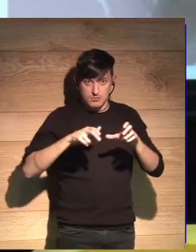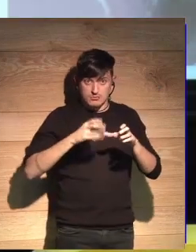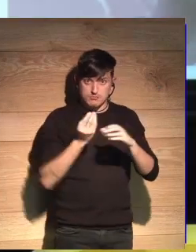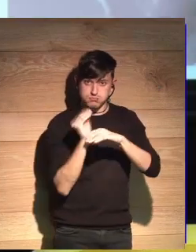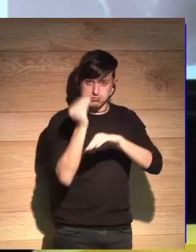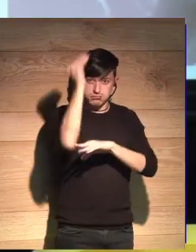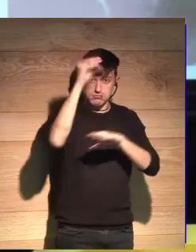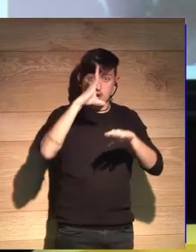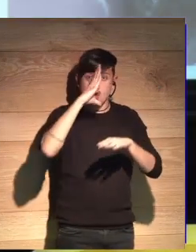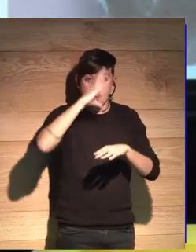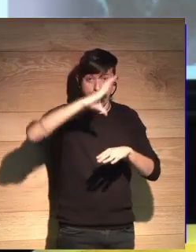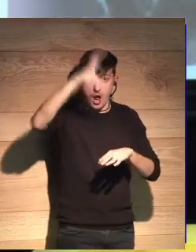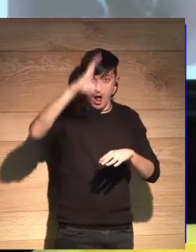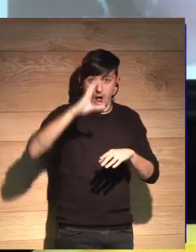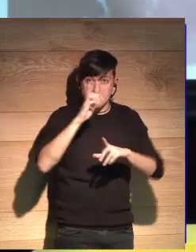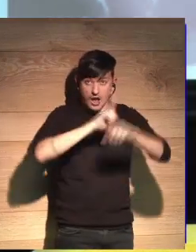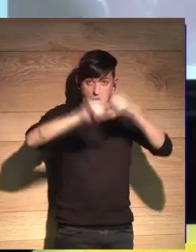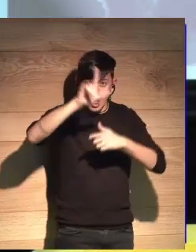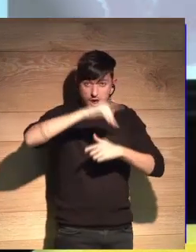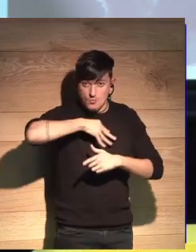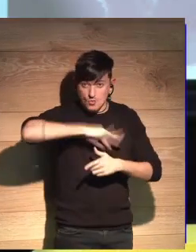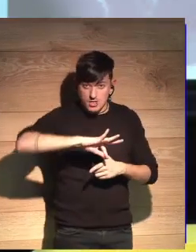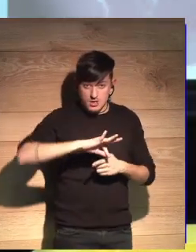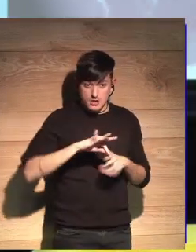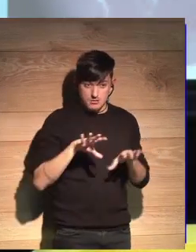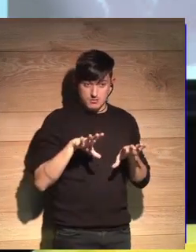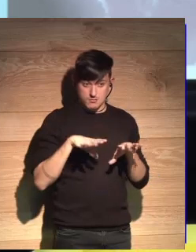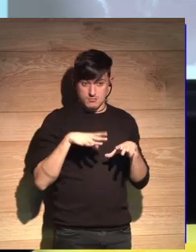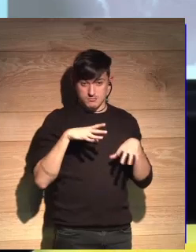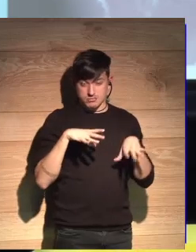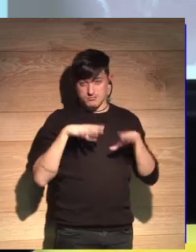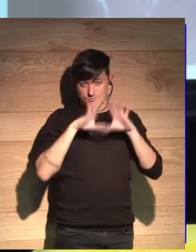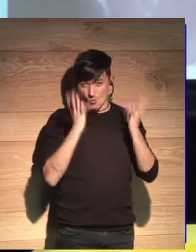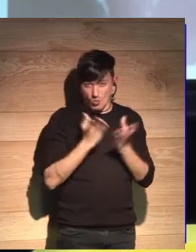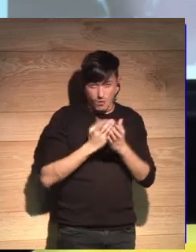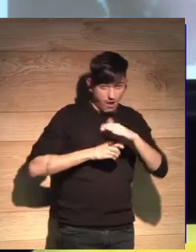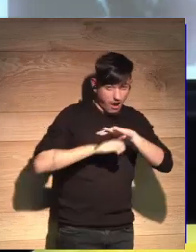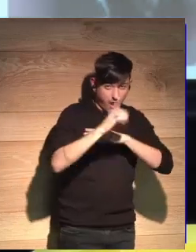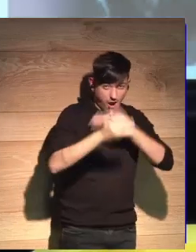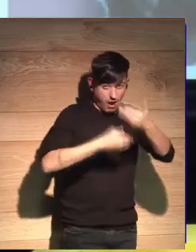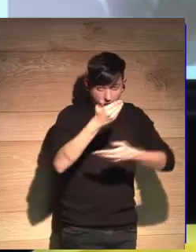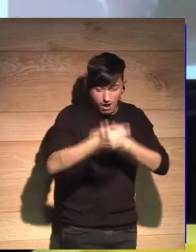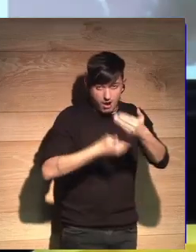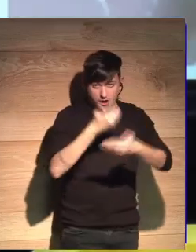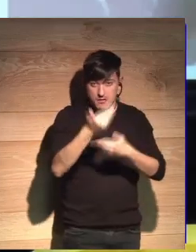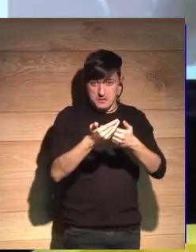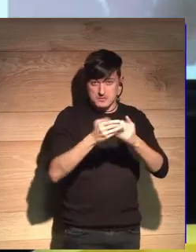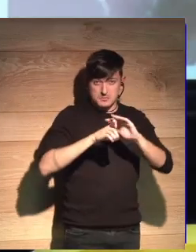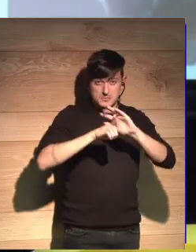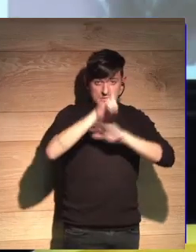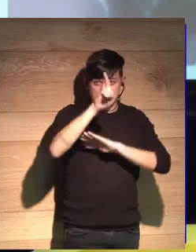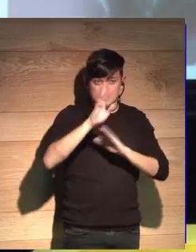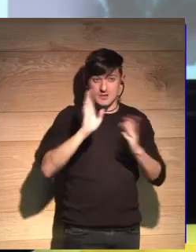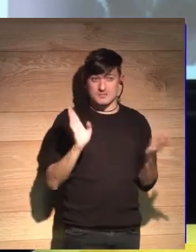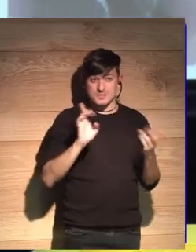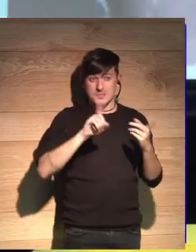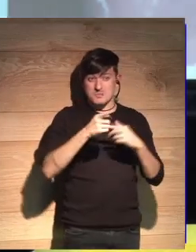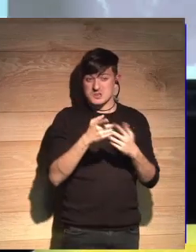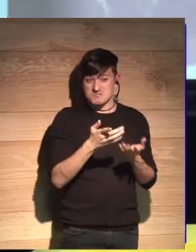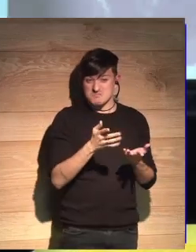Evolution takes millions of years to generate a new species, but only a few tens of thousands of years, we were still